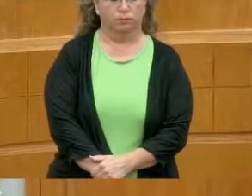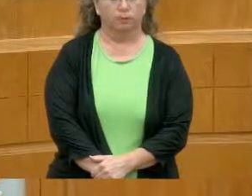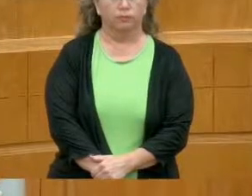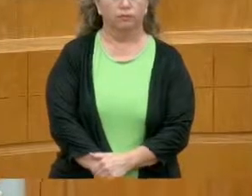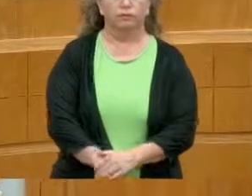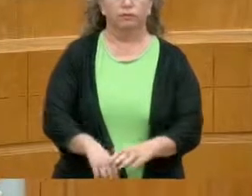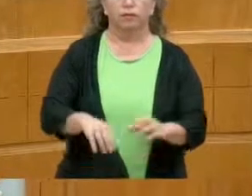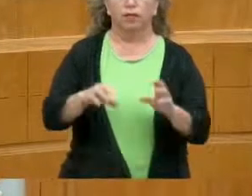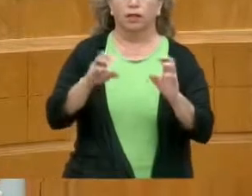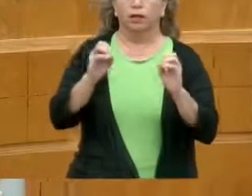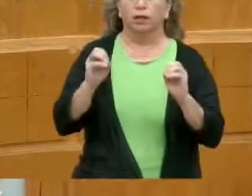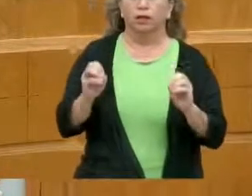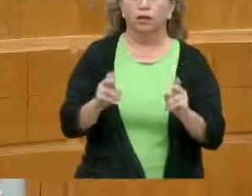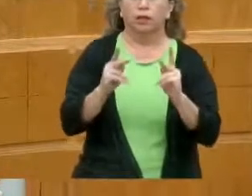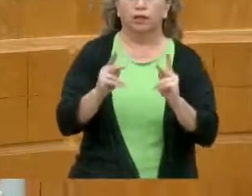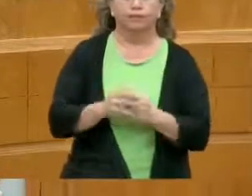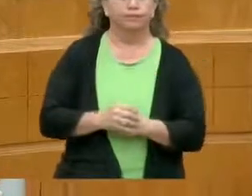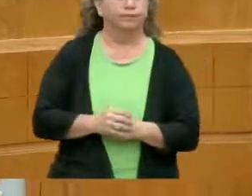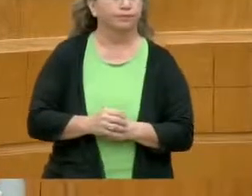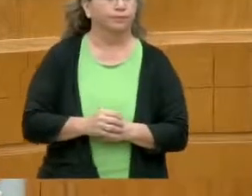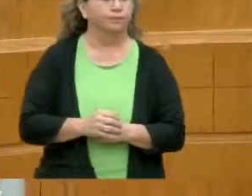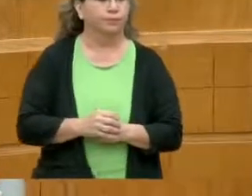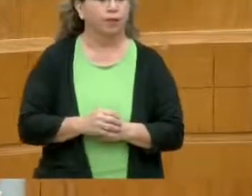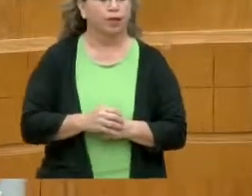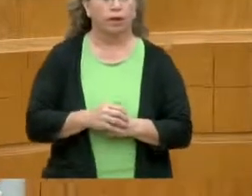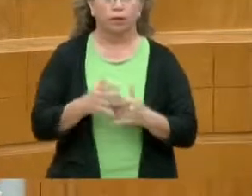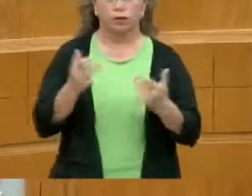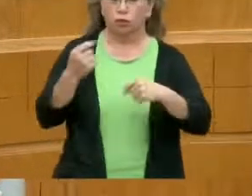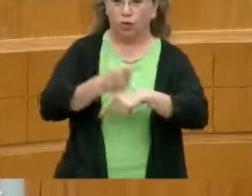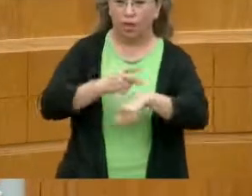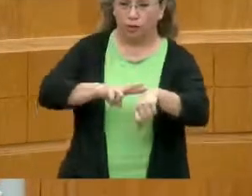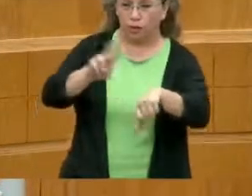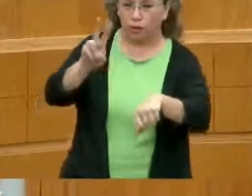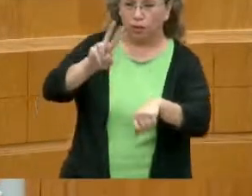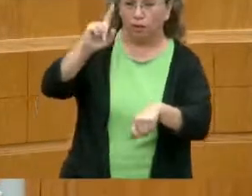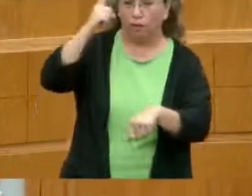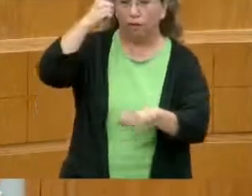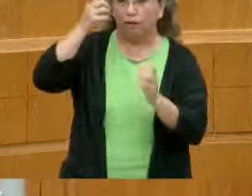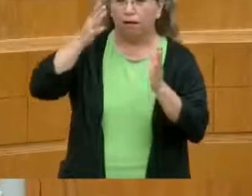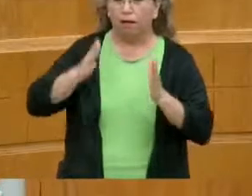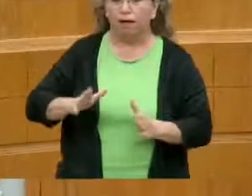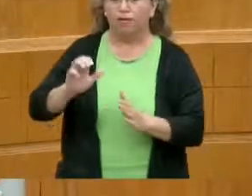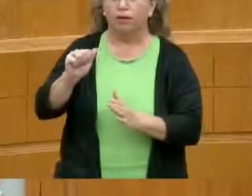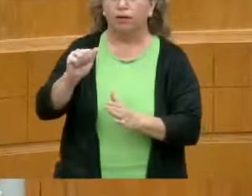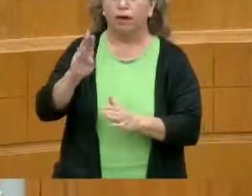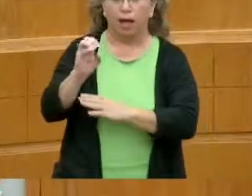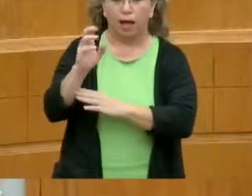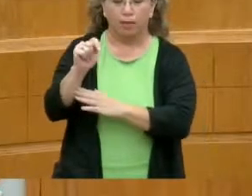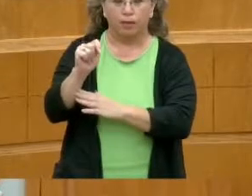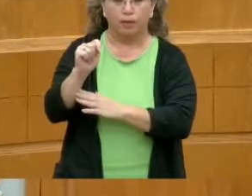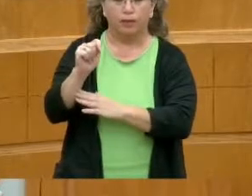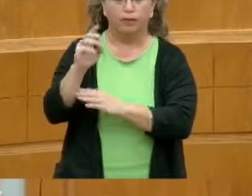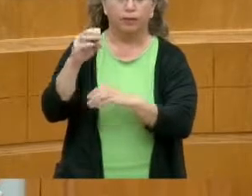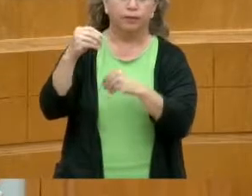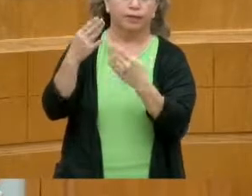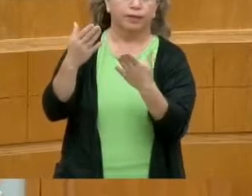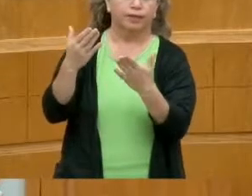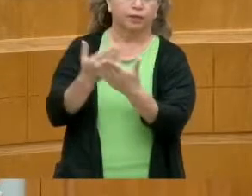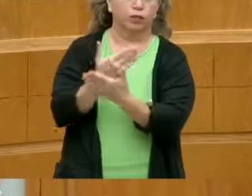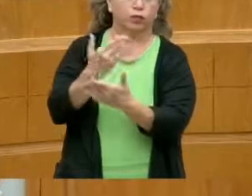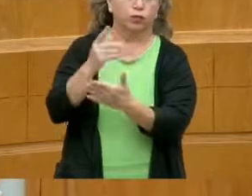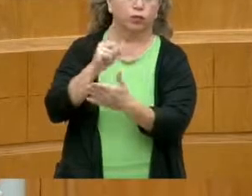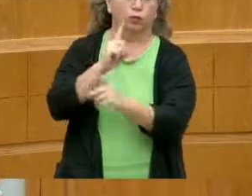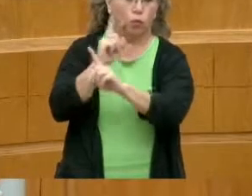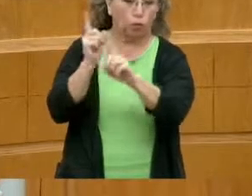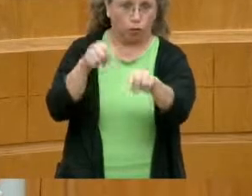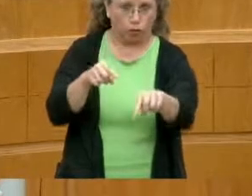Okay. Okay, great. So at 2 o'clock today, Governor Abbott issued an executive order to initiate what he's deemed as